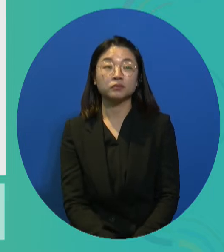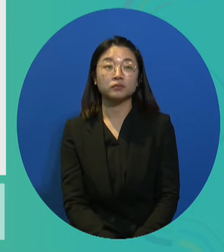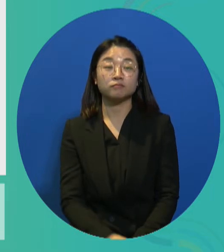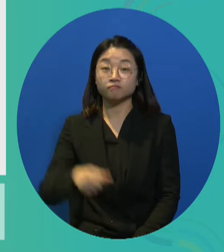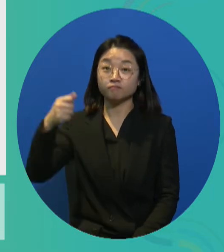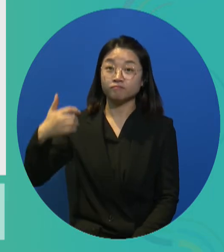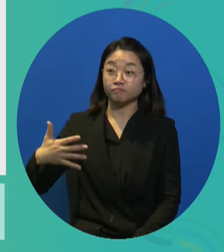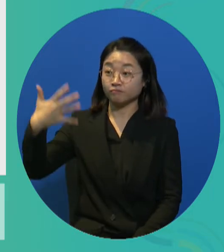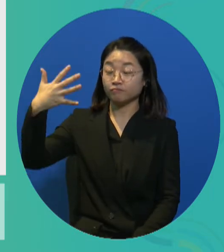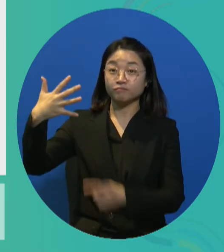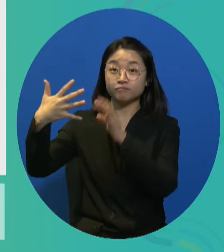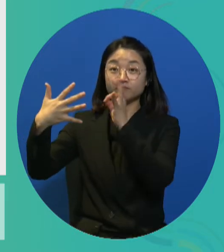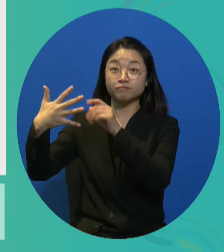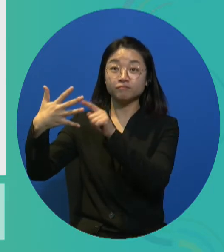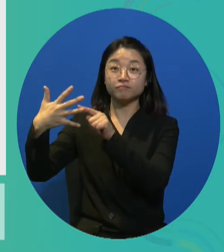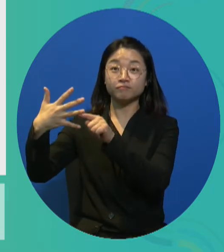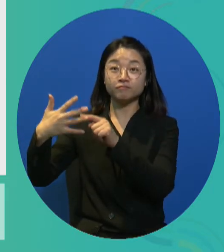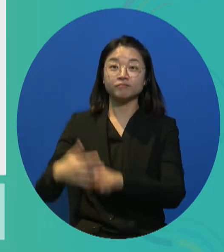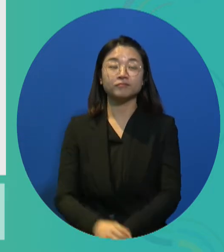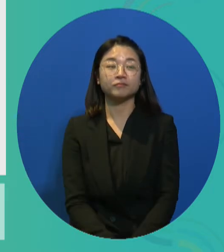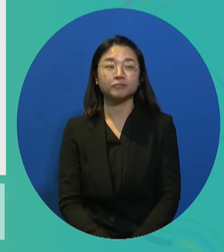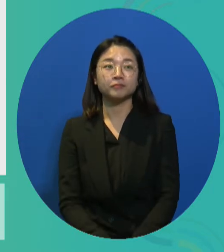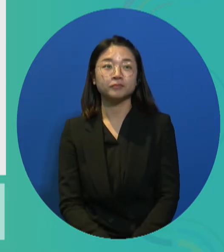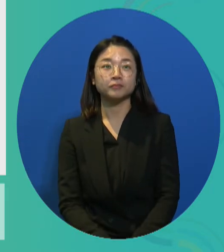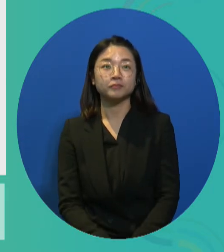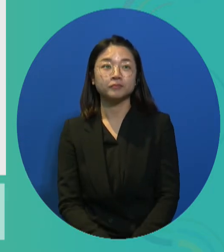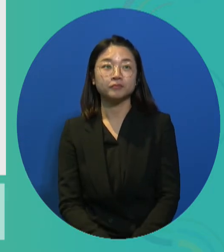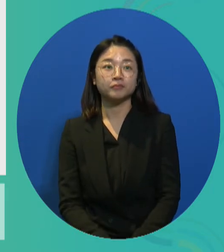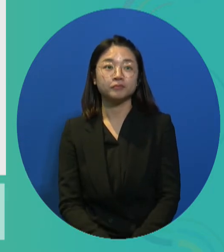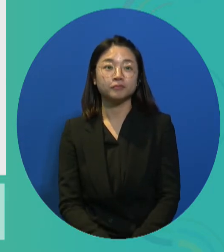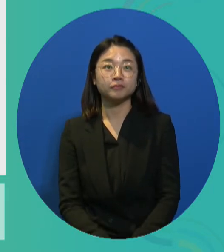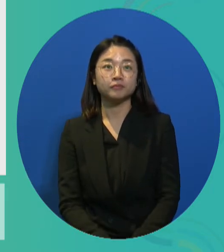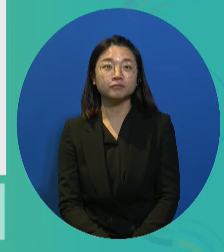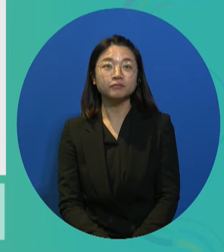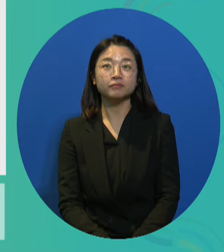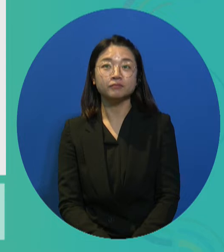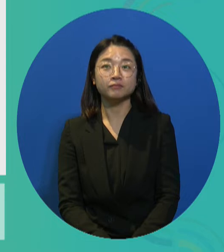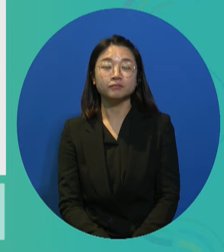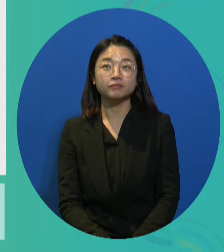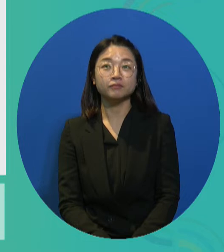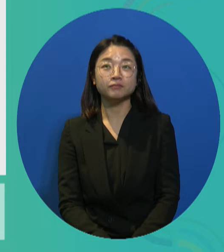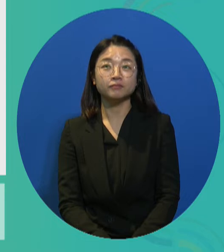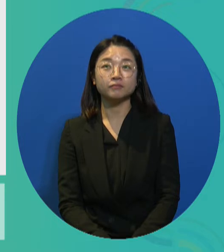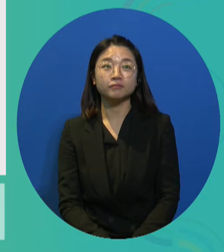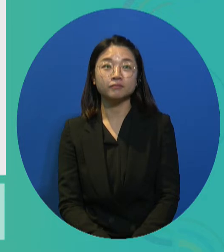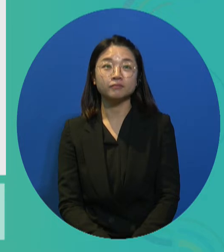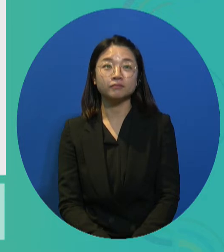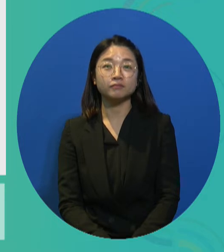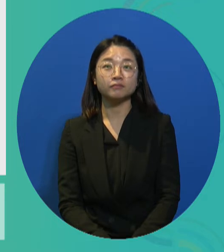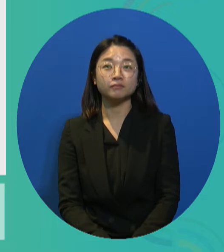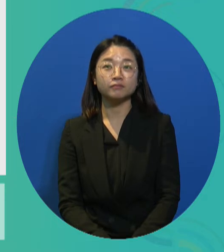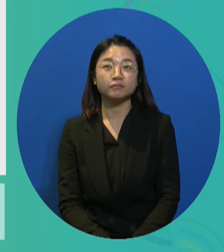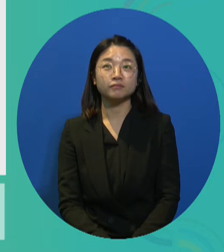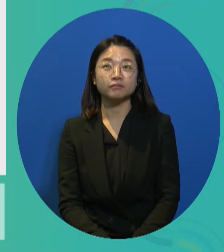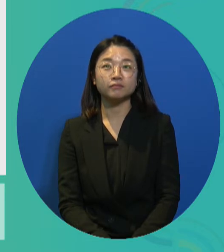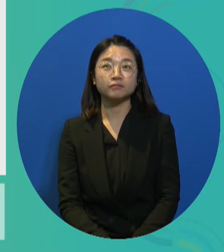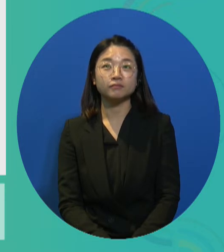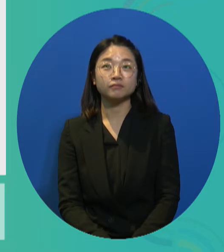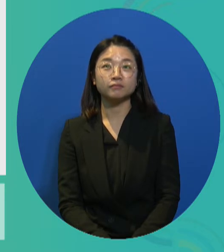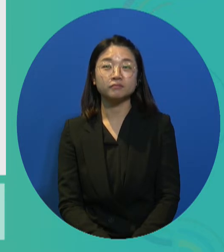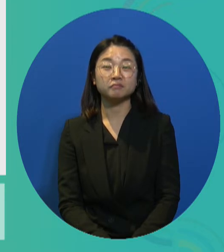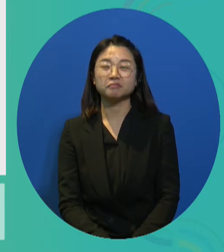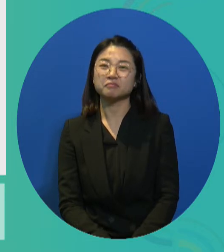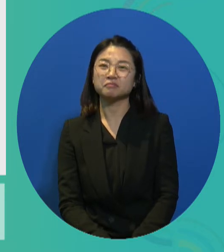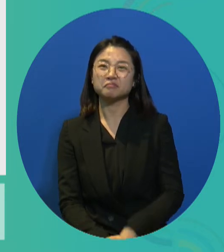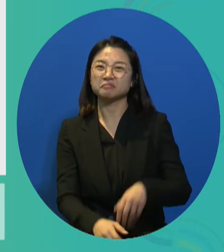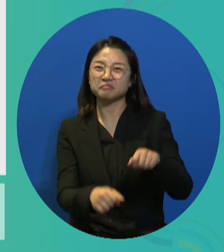to follow this order in my presentation. As you can see on the presentation, first I'm going to briefly touch upon the UN human